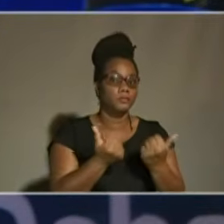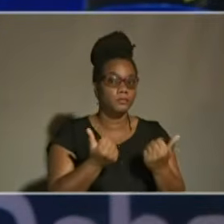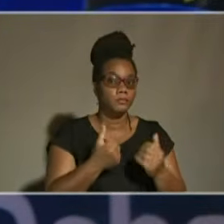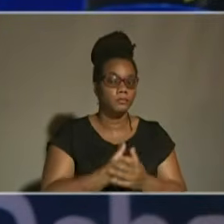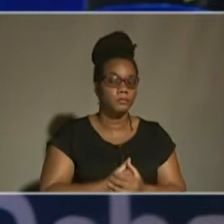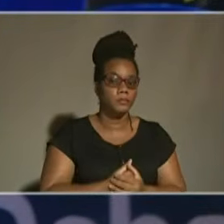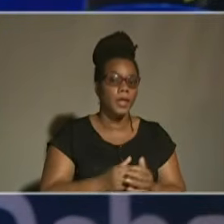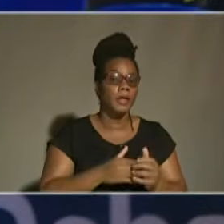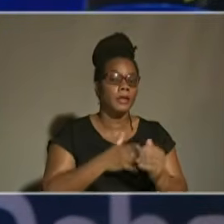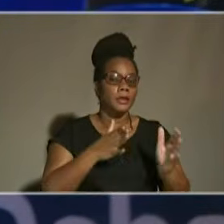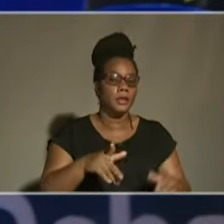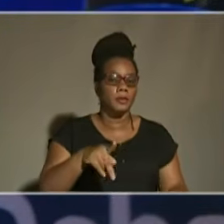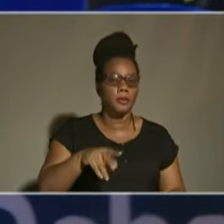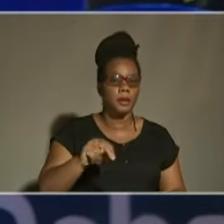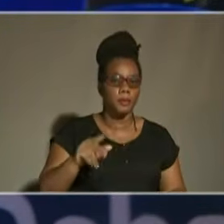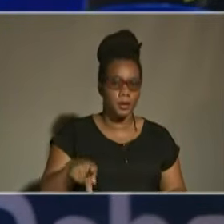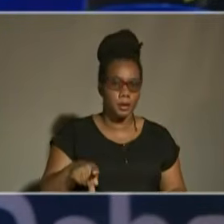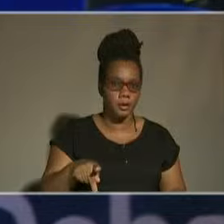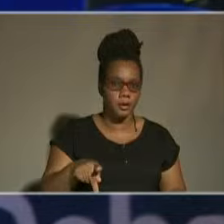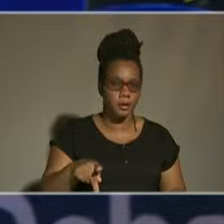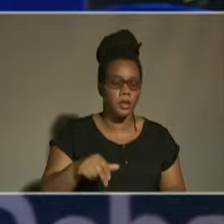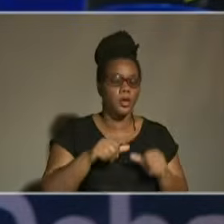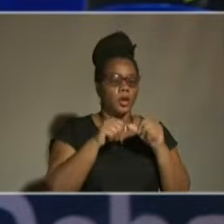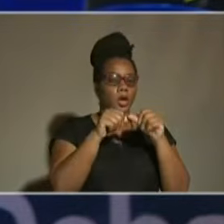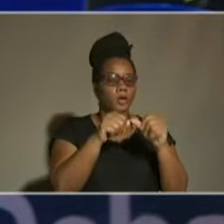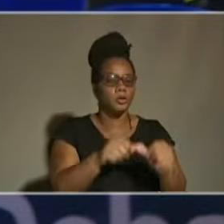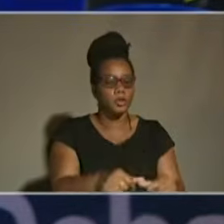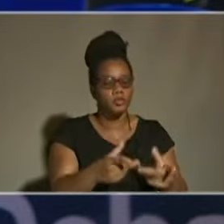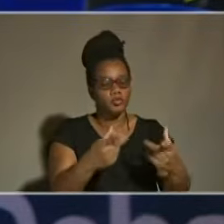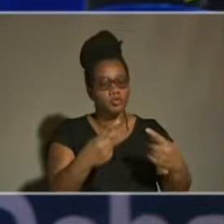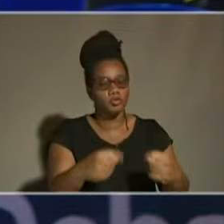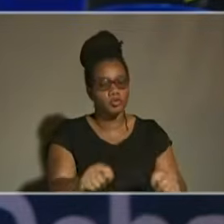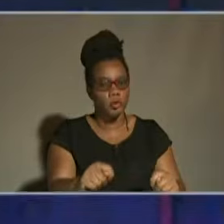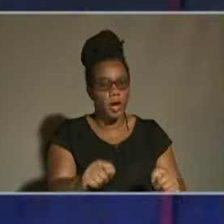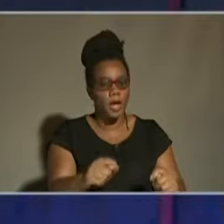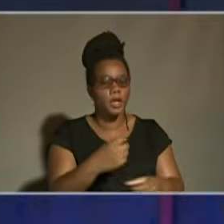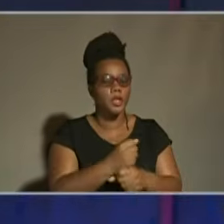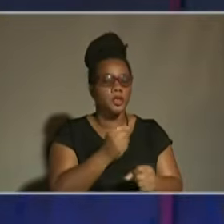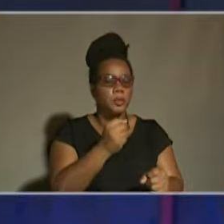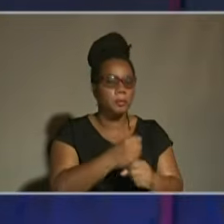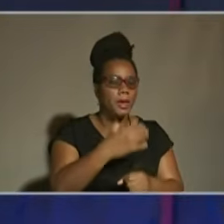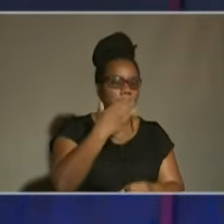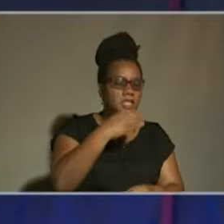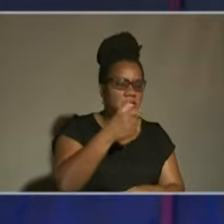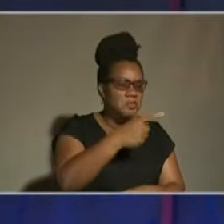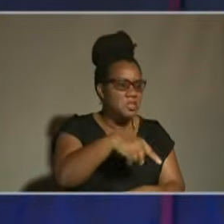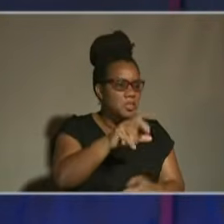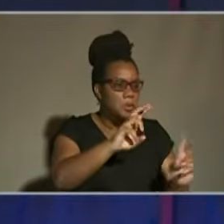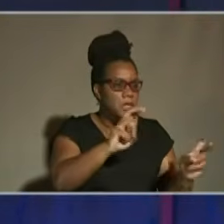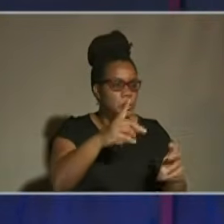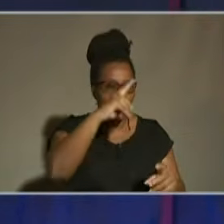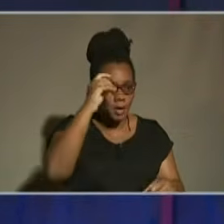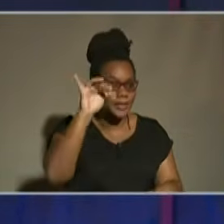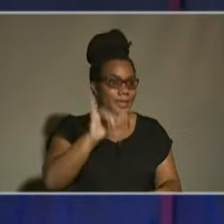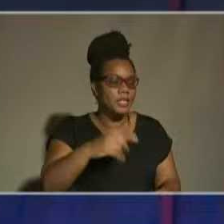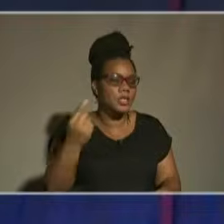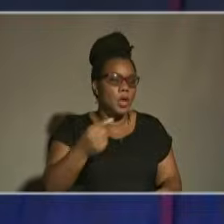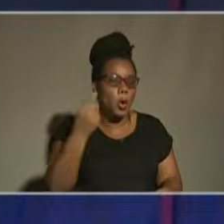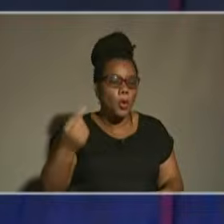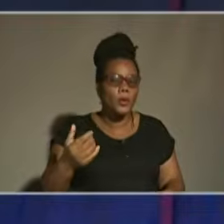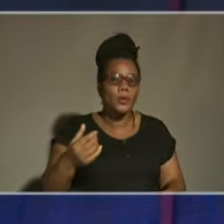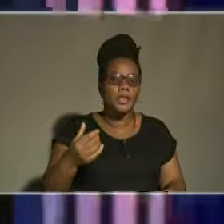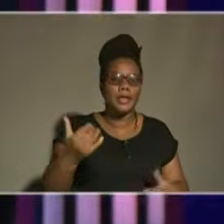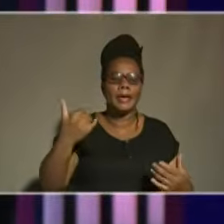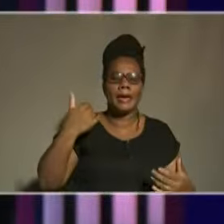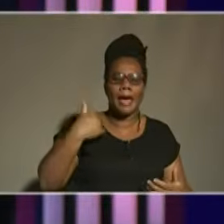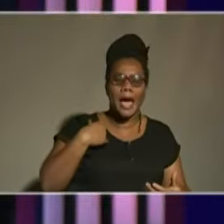The leader of the opposition continues to try to weaponize these things because that is the only crutch he has